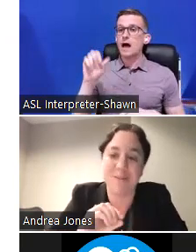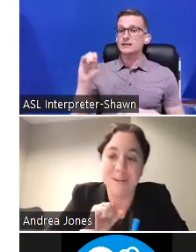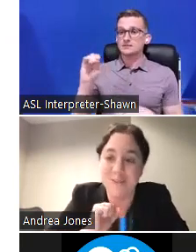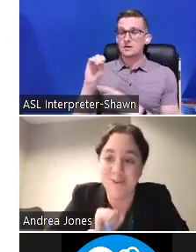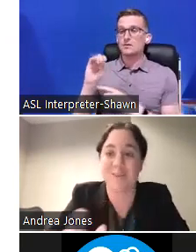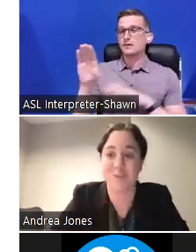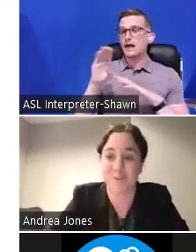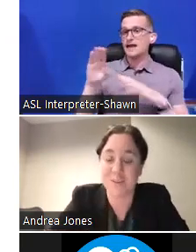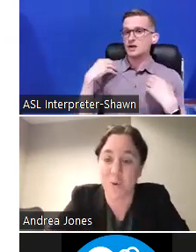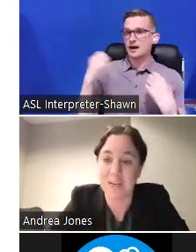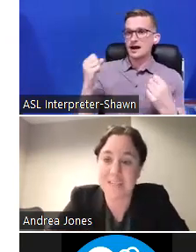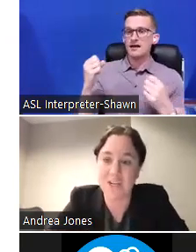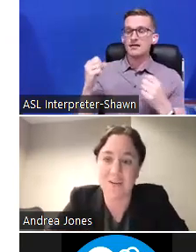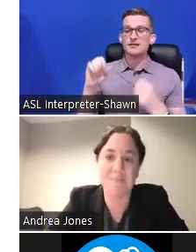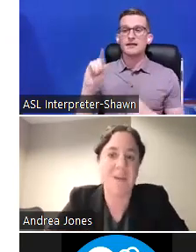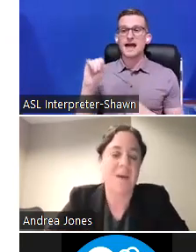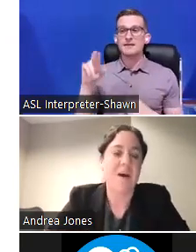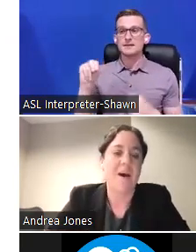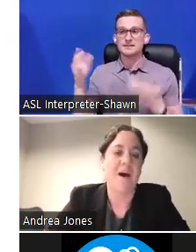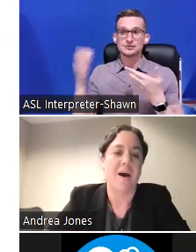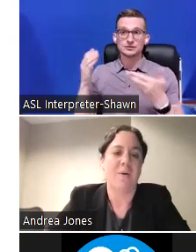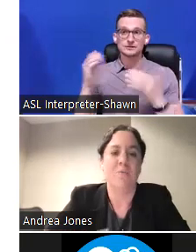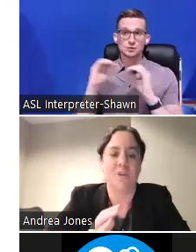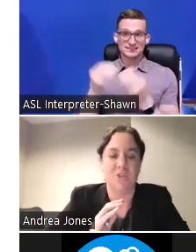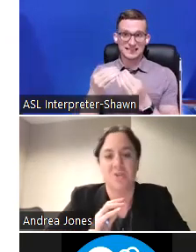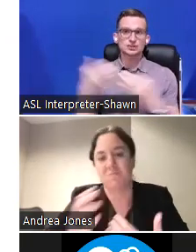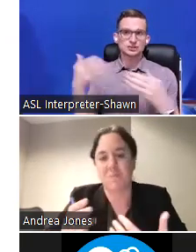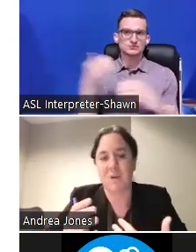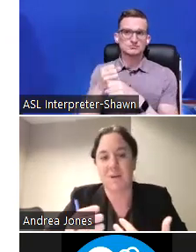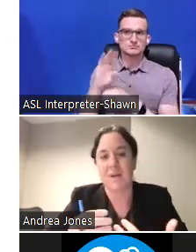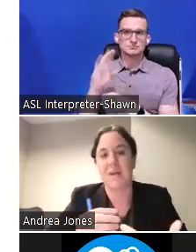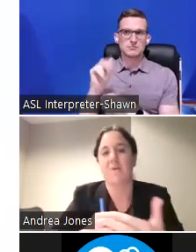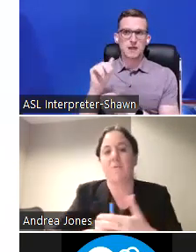Health Administrative Service Organization, which